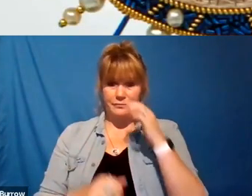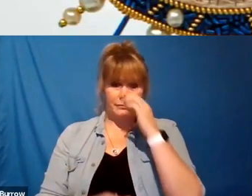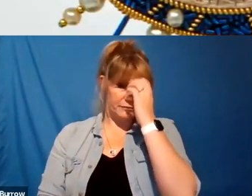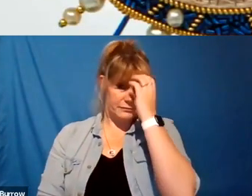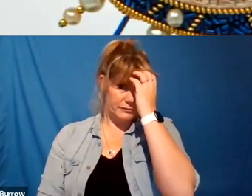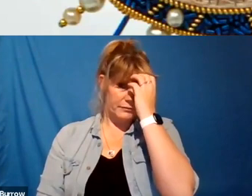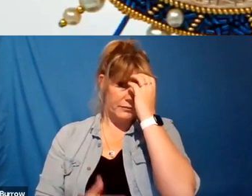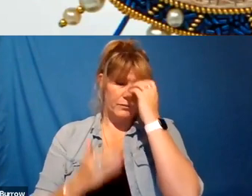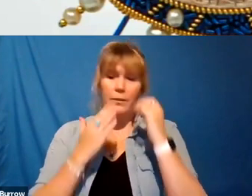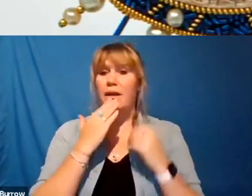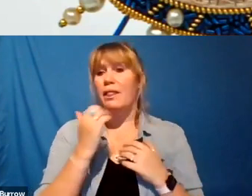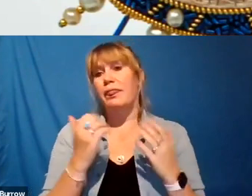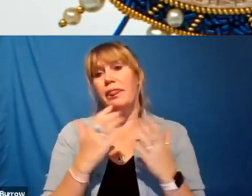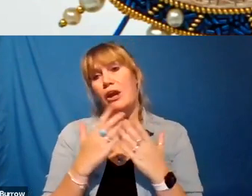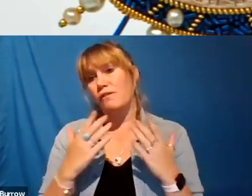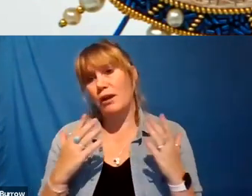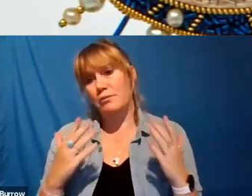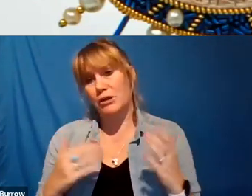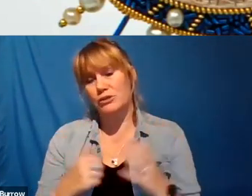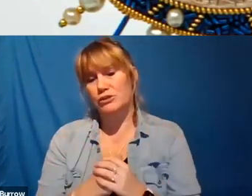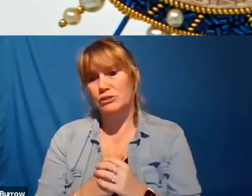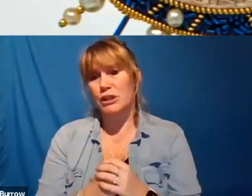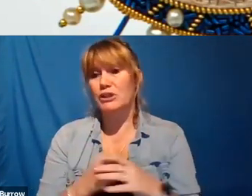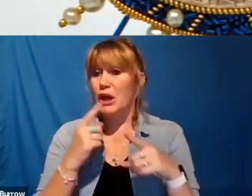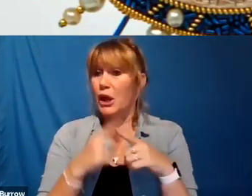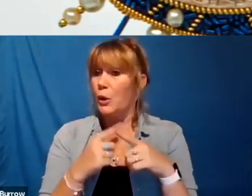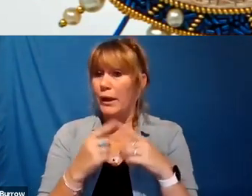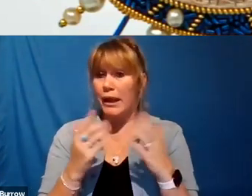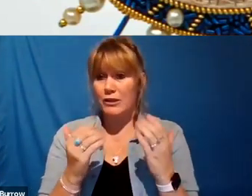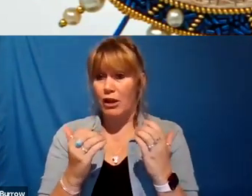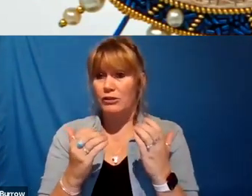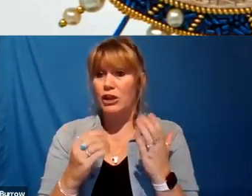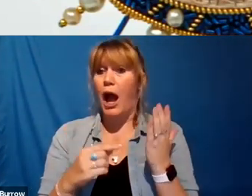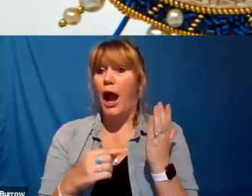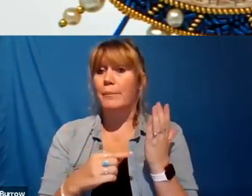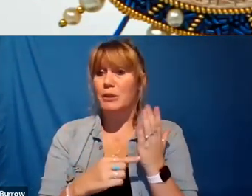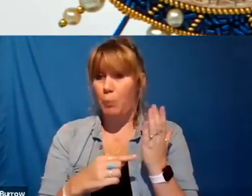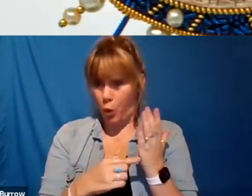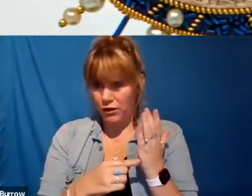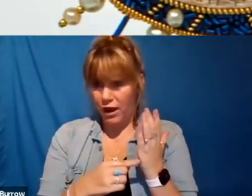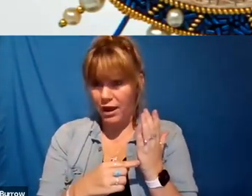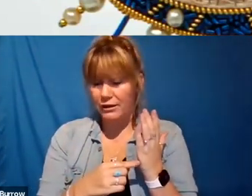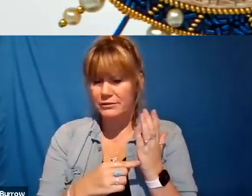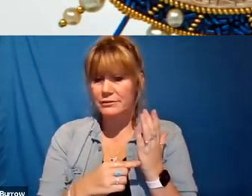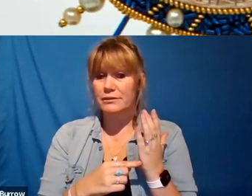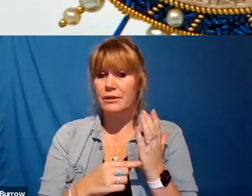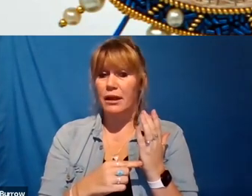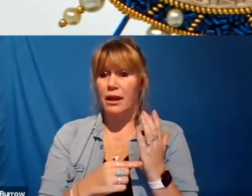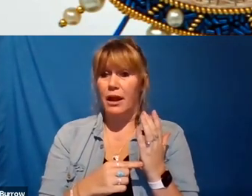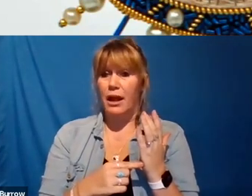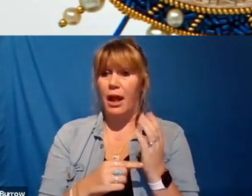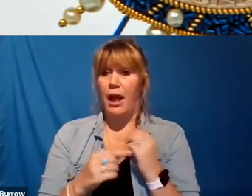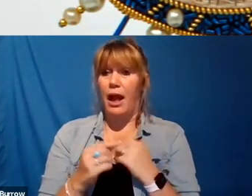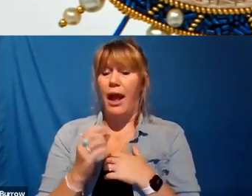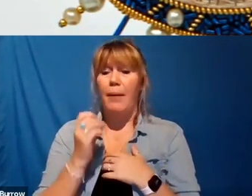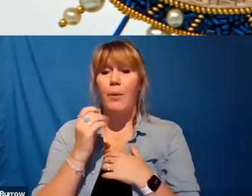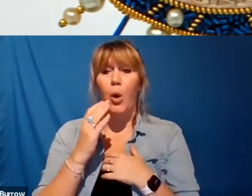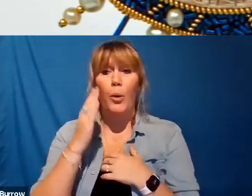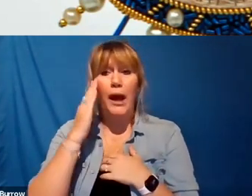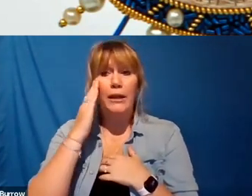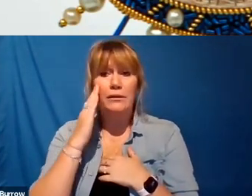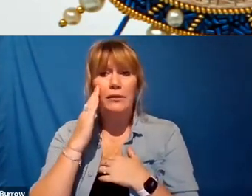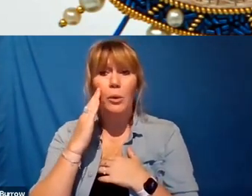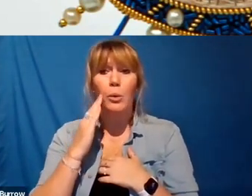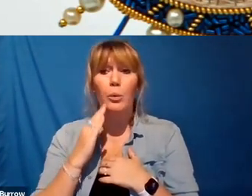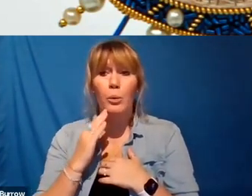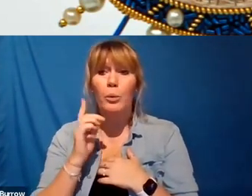you very much. So quick introduction, I'm Tzipporah. I am a white woman wearing a black